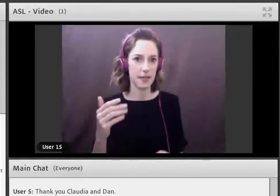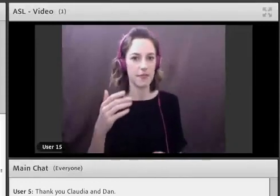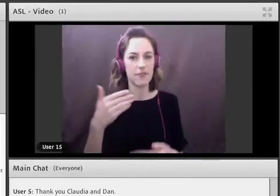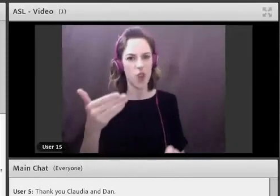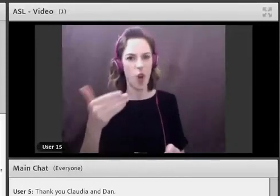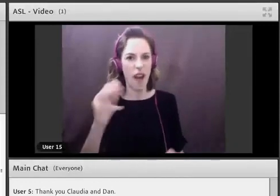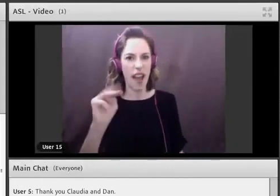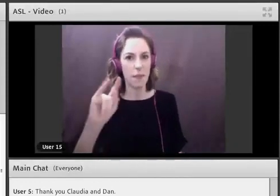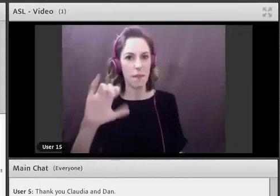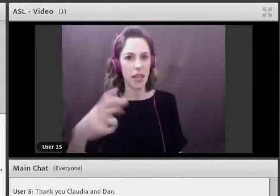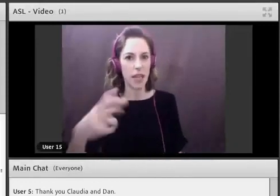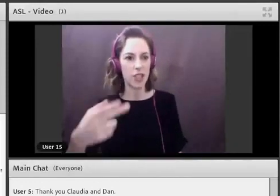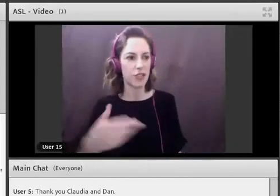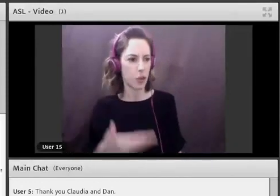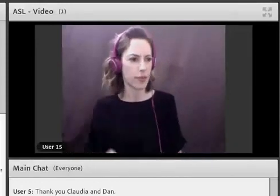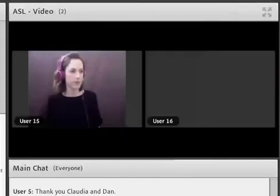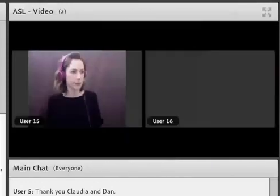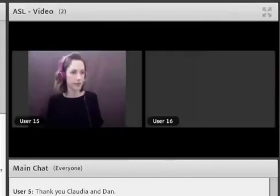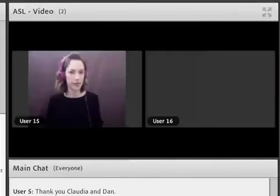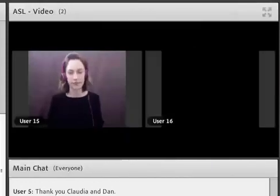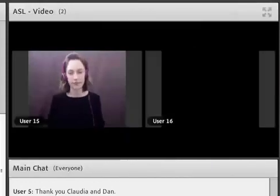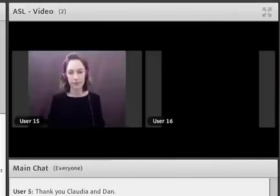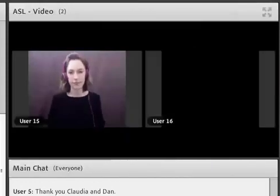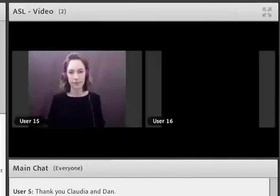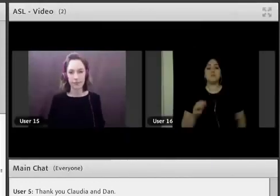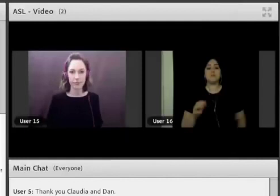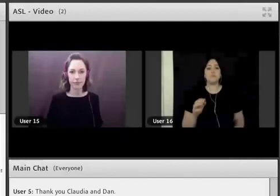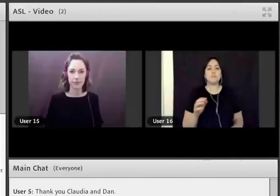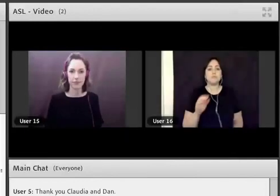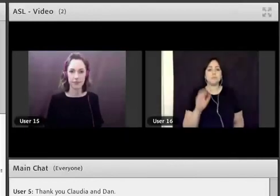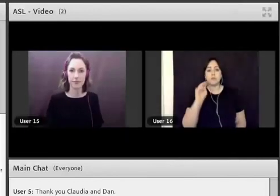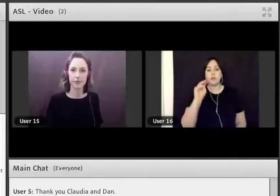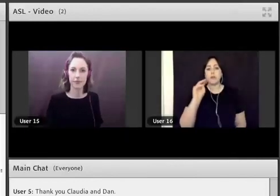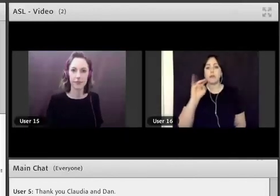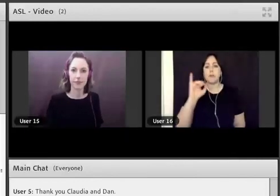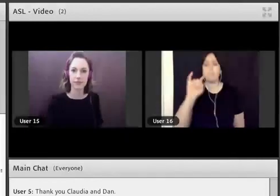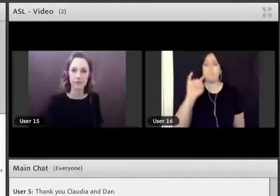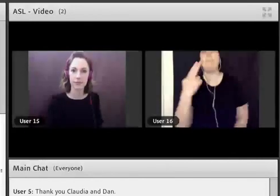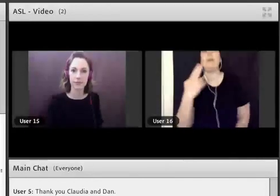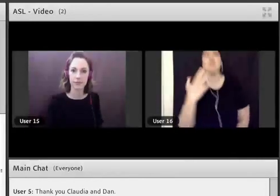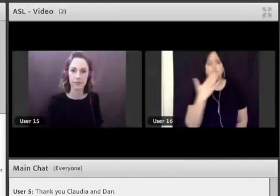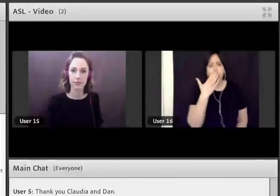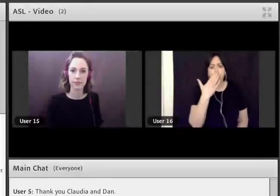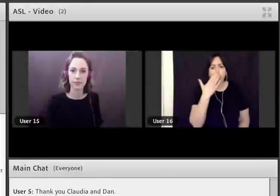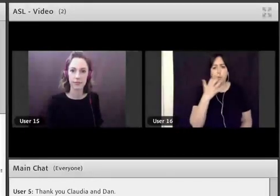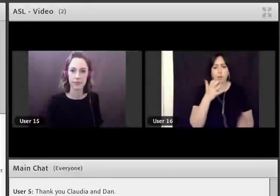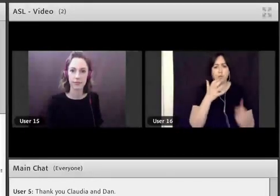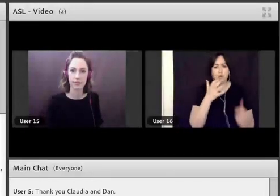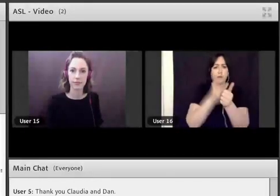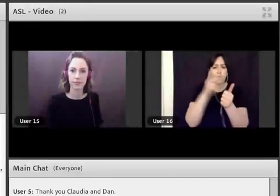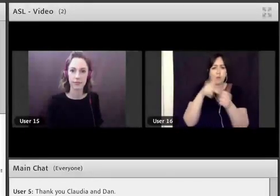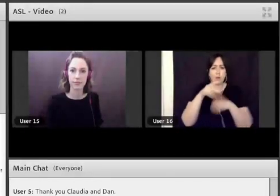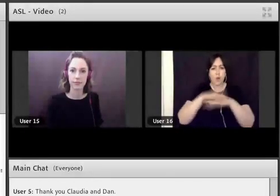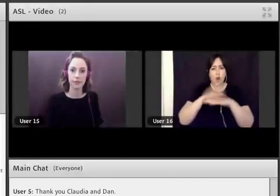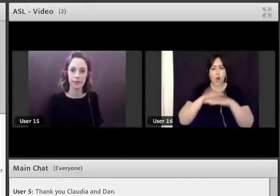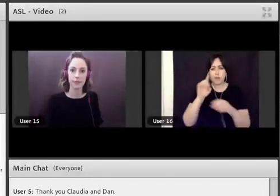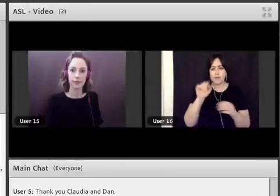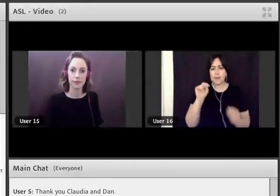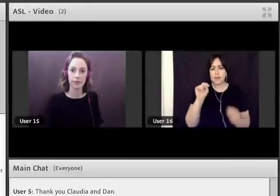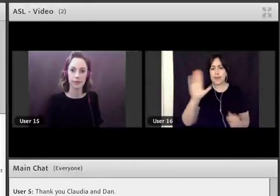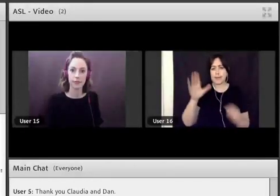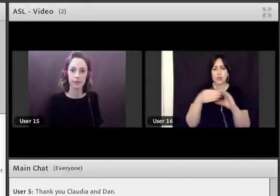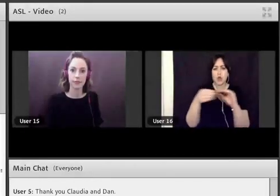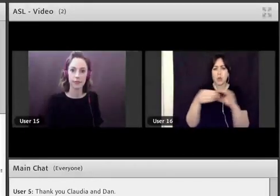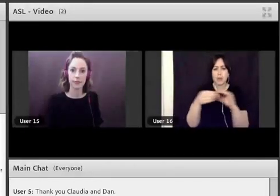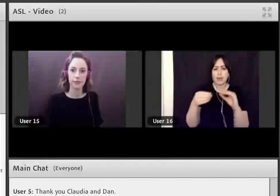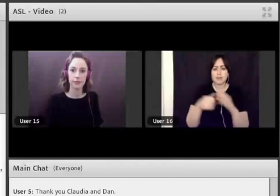Yeah, thanks. Just to follow up a little bit on what Dan said, I think what we have to also do is look at what the